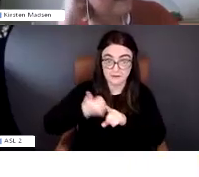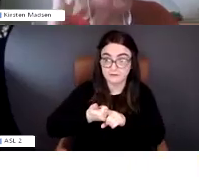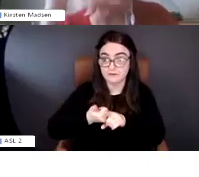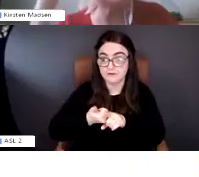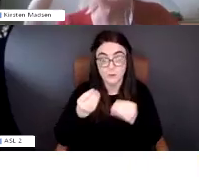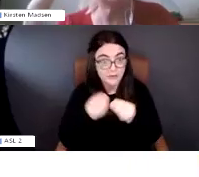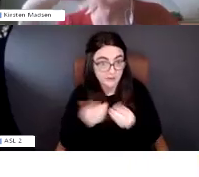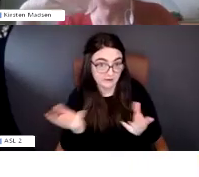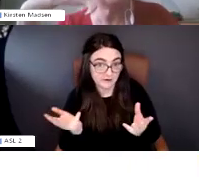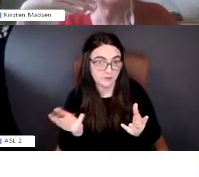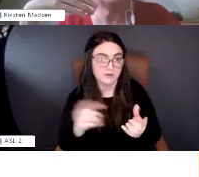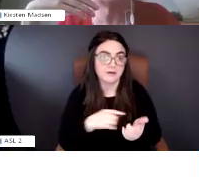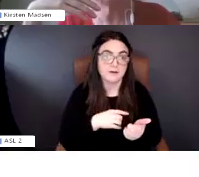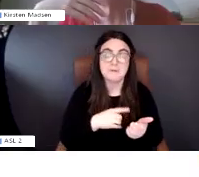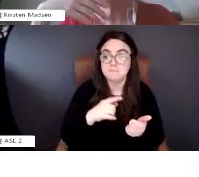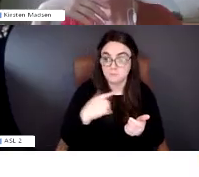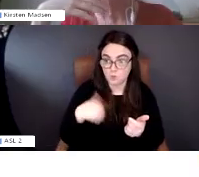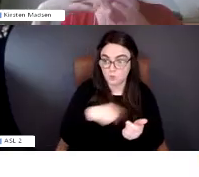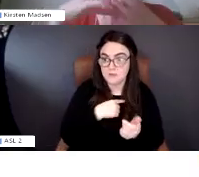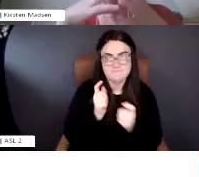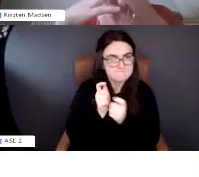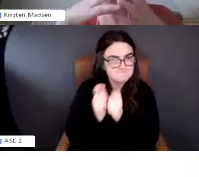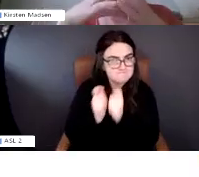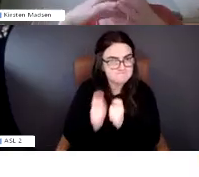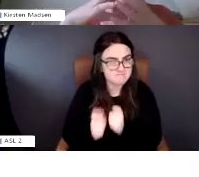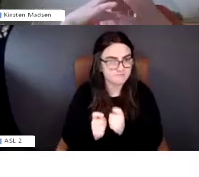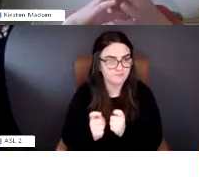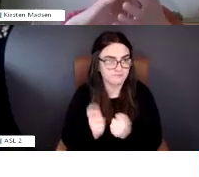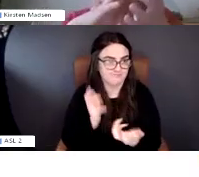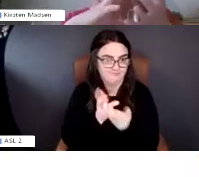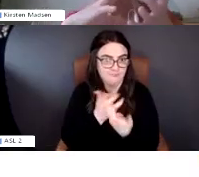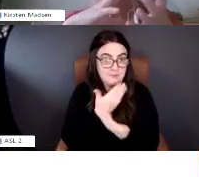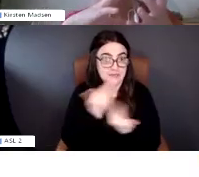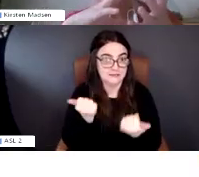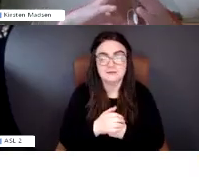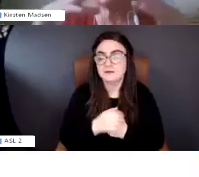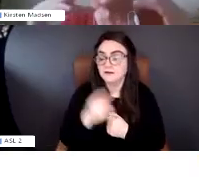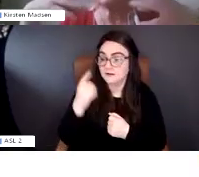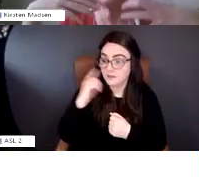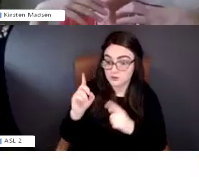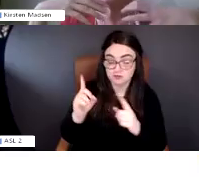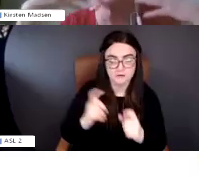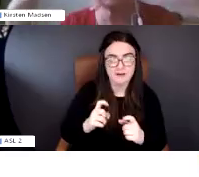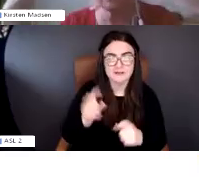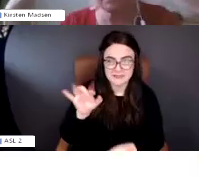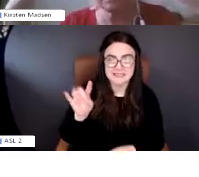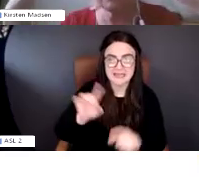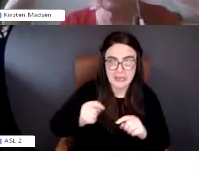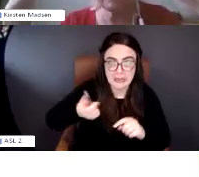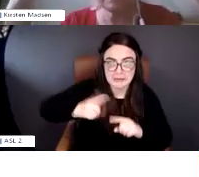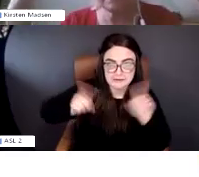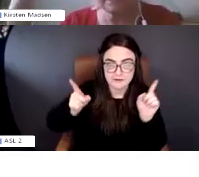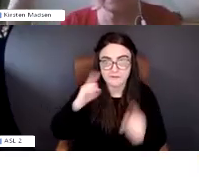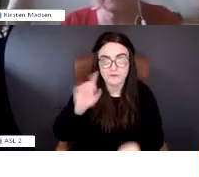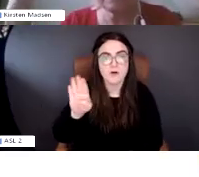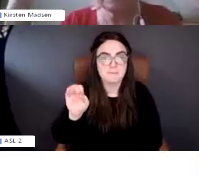we've actually fine-tuned them. So with regard to, we did the surveys differently with regard to the Bob Rumble Center for